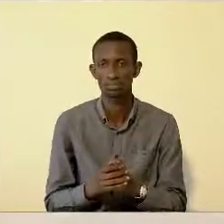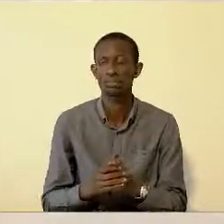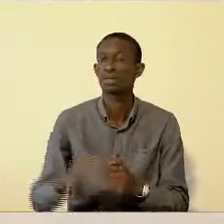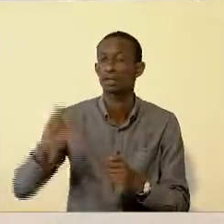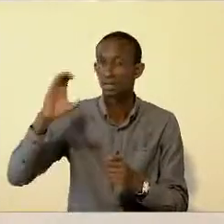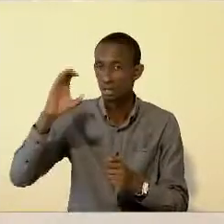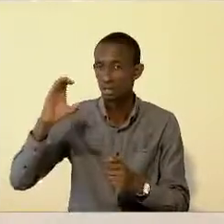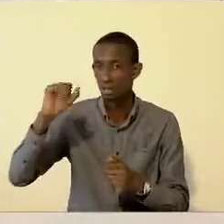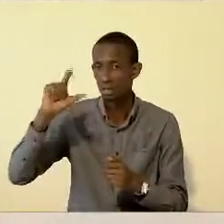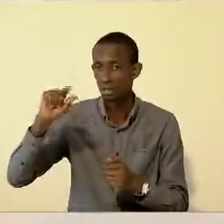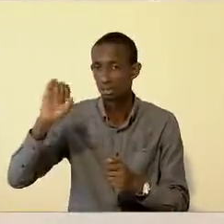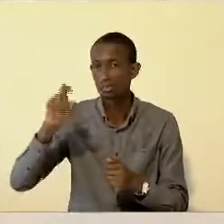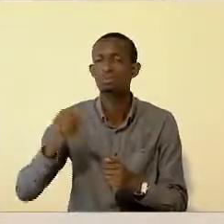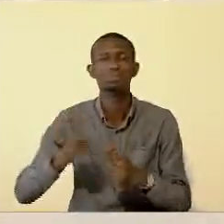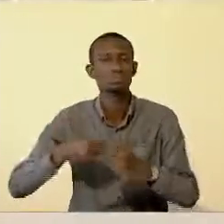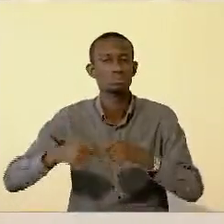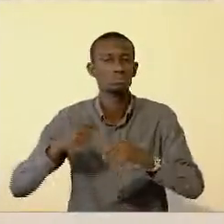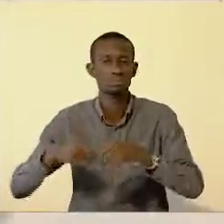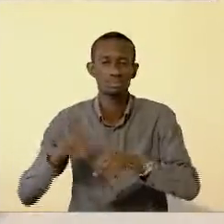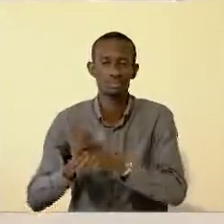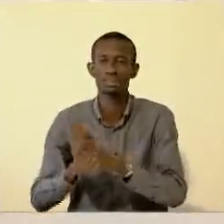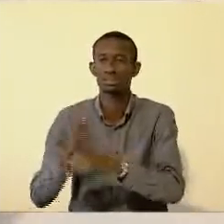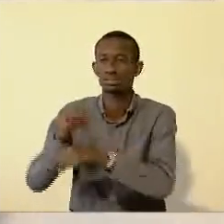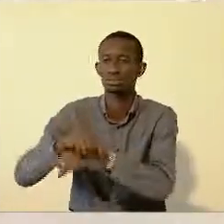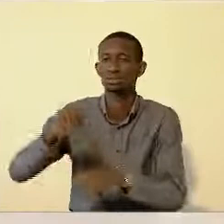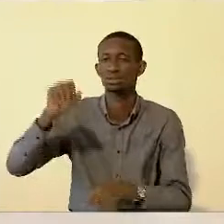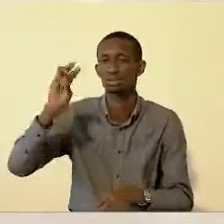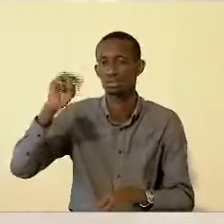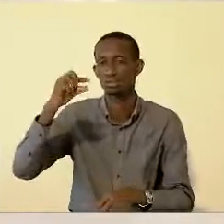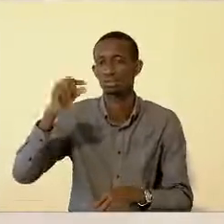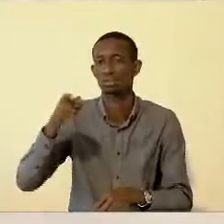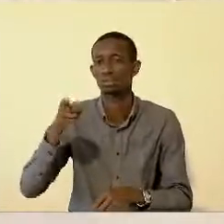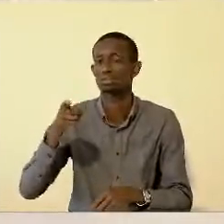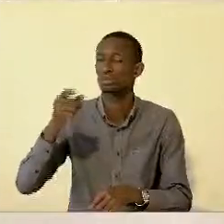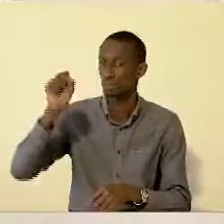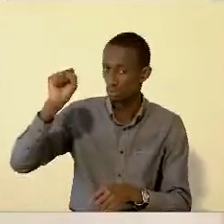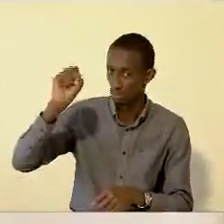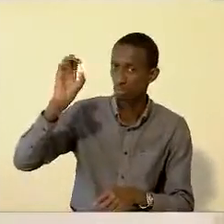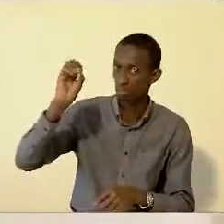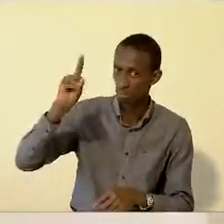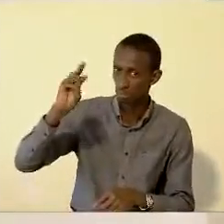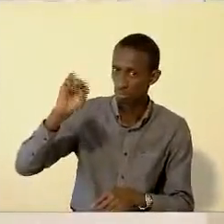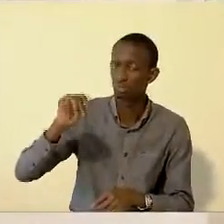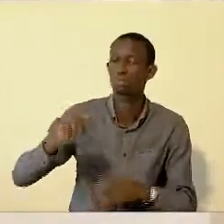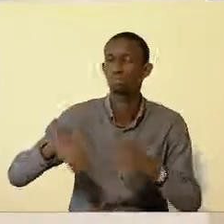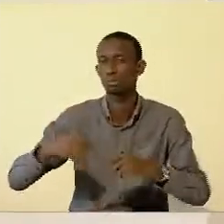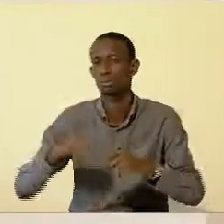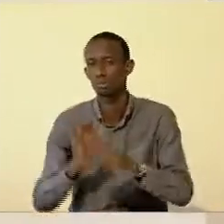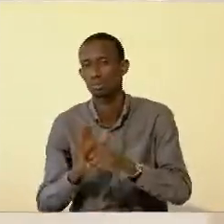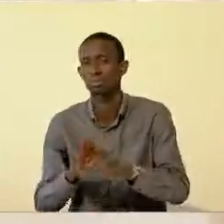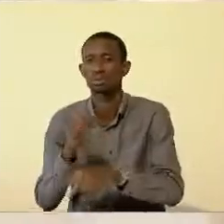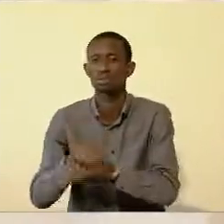reactive than magnesium. Just like how sodium will be more reactive than lithium, and